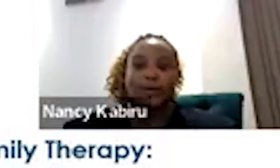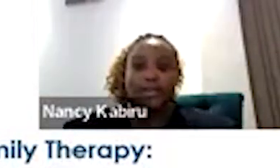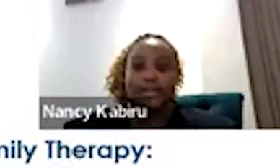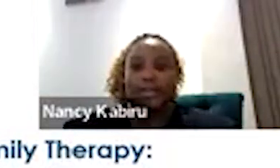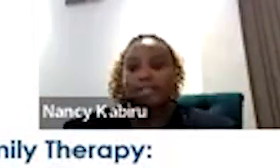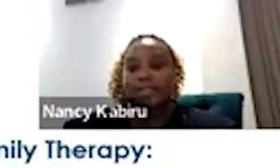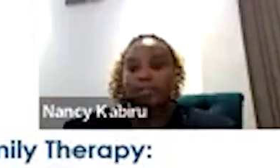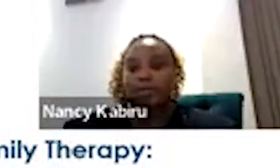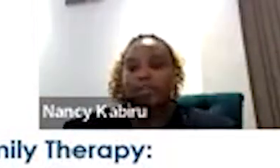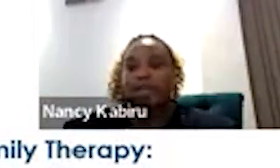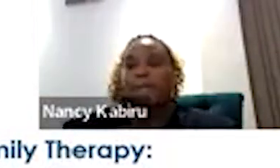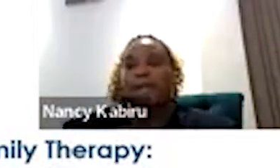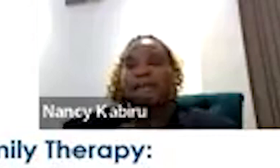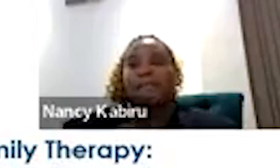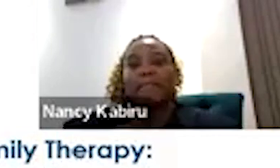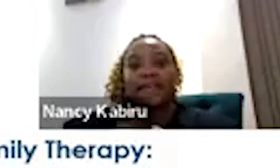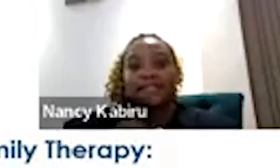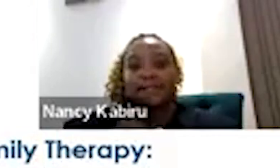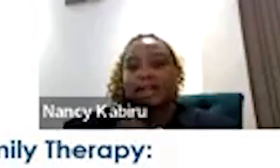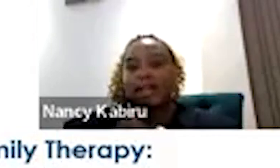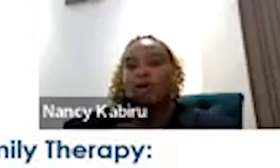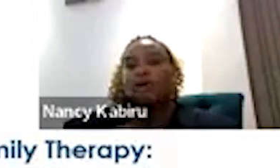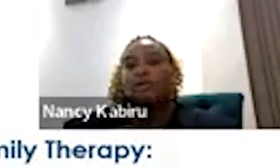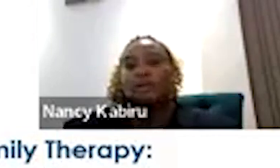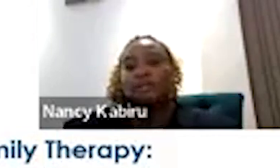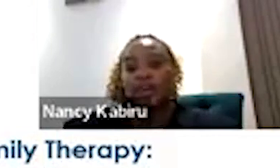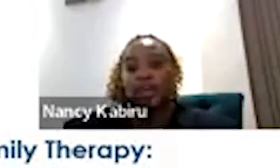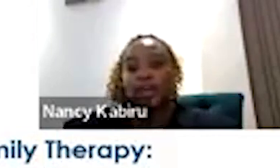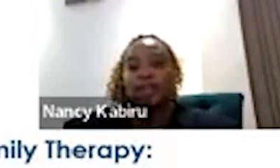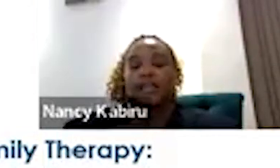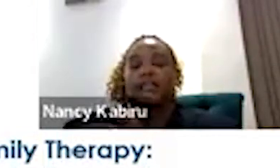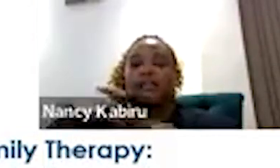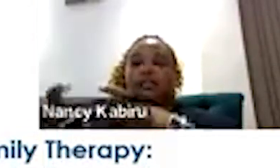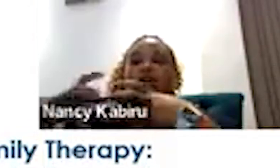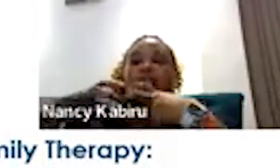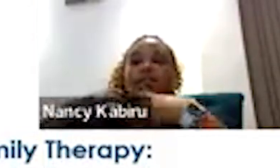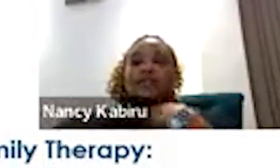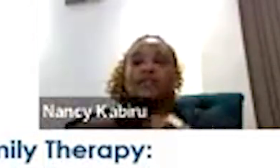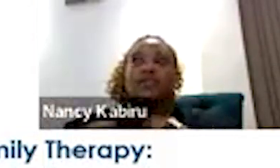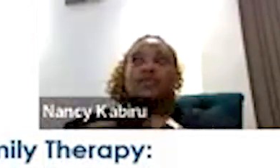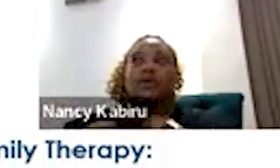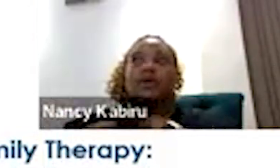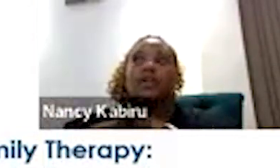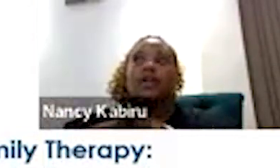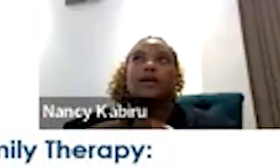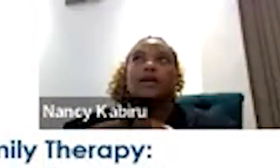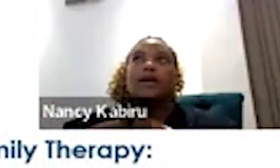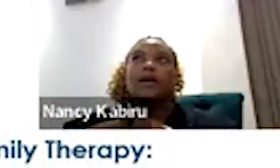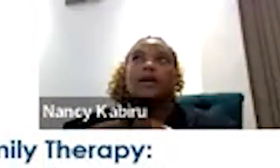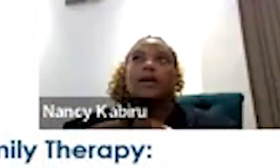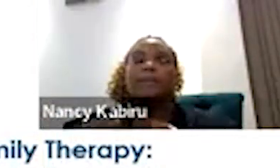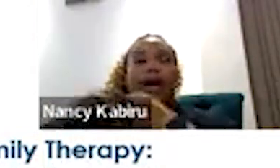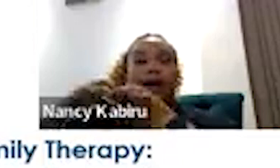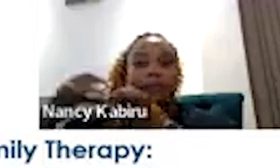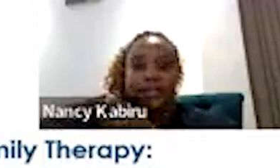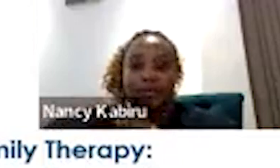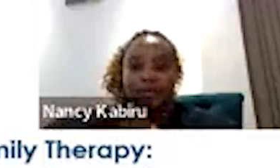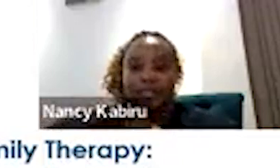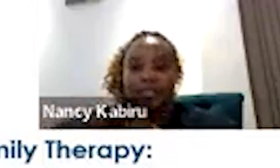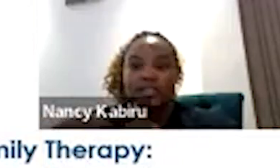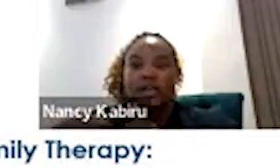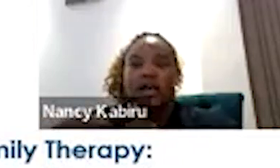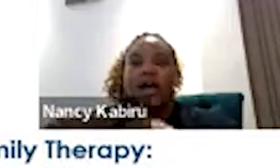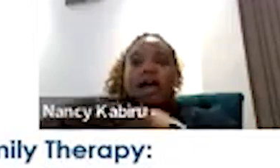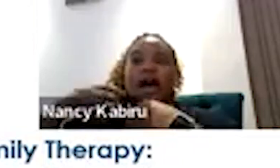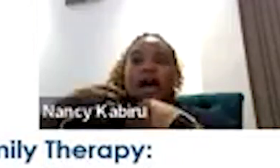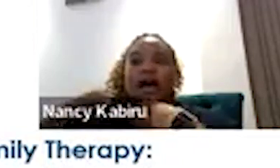ways employers can support. But the biggest burden on mental health is your individual uptake